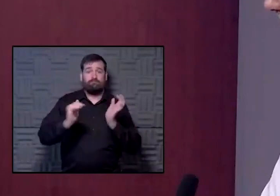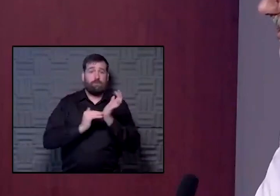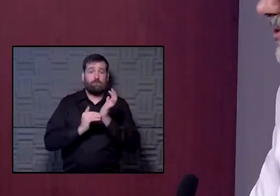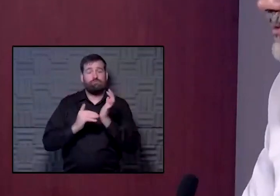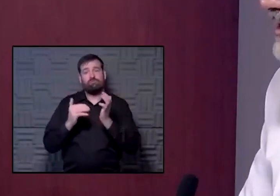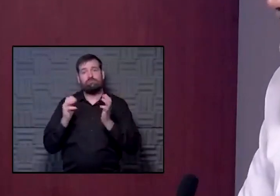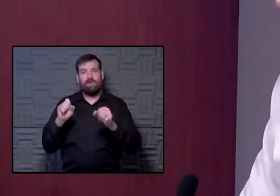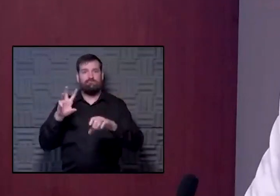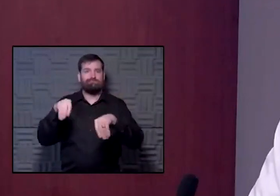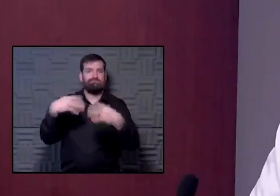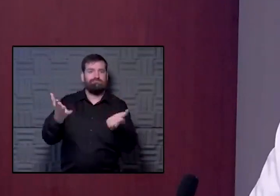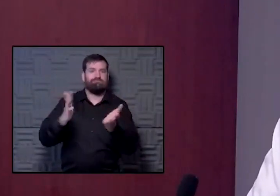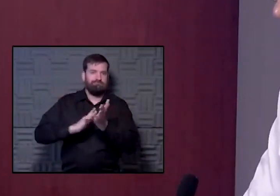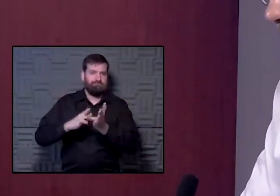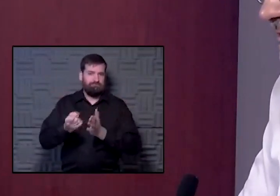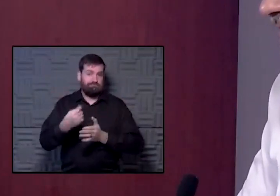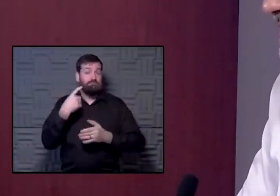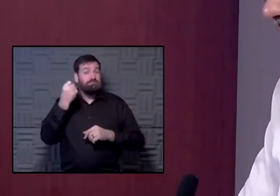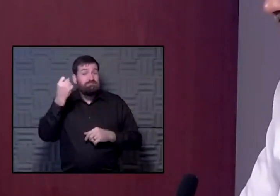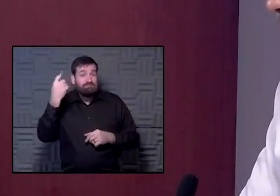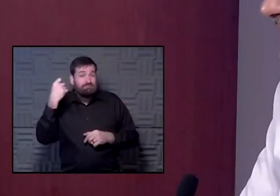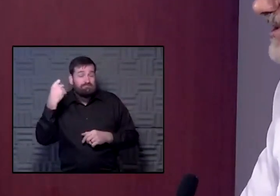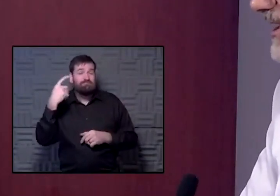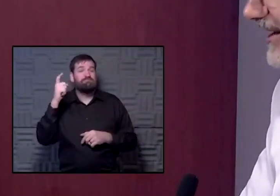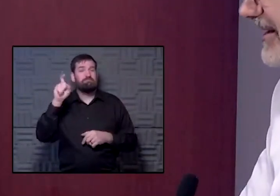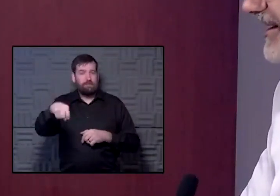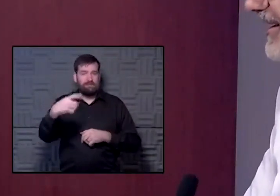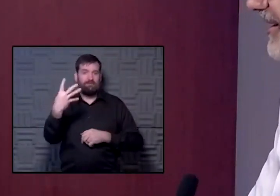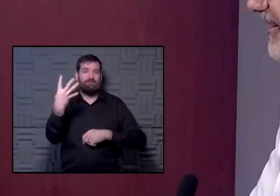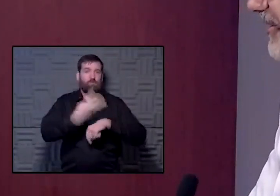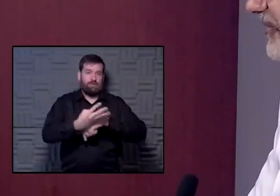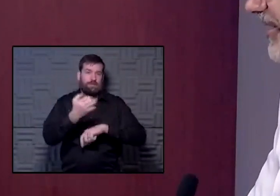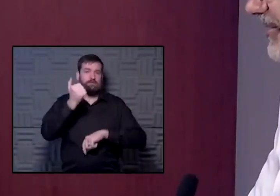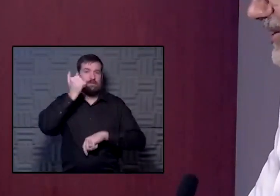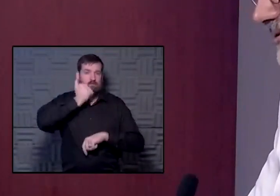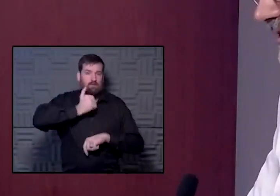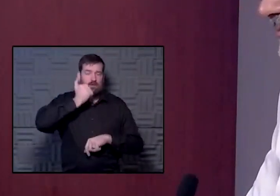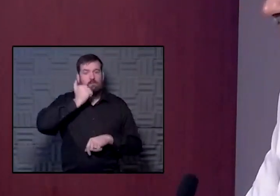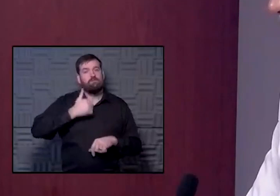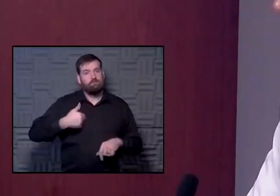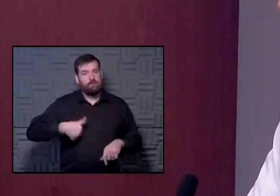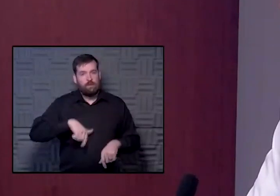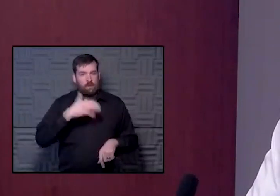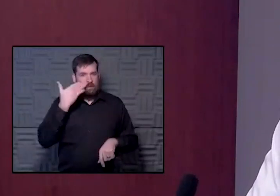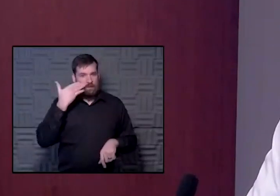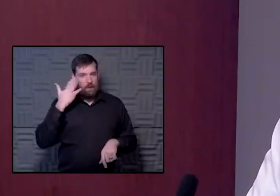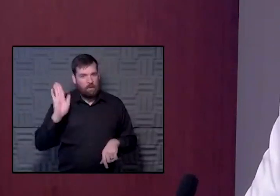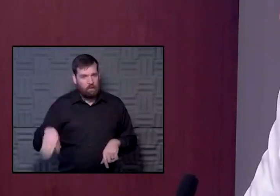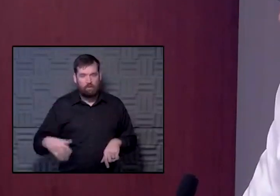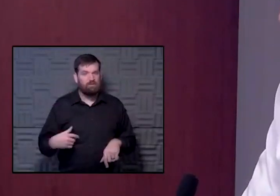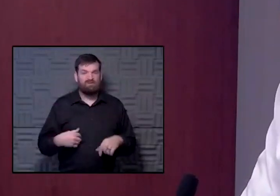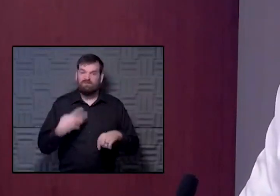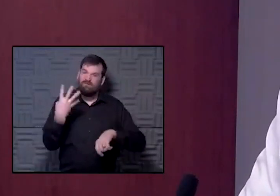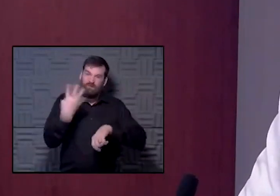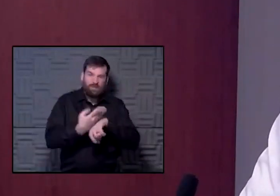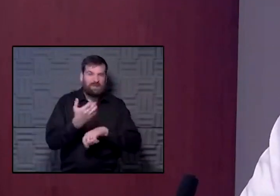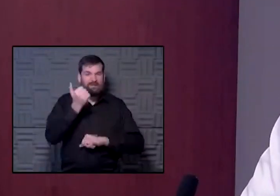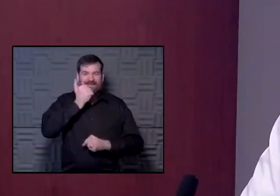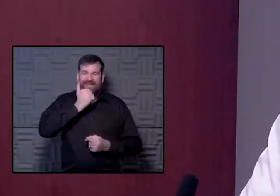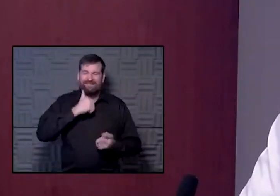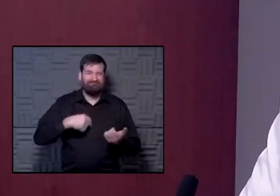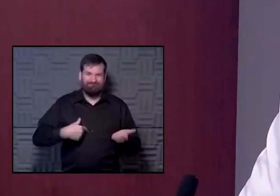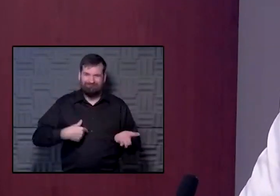prescribe you an oral pill. Now, this pill you do have to take 4 times a day, and we all know that we're not very good at taking anything 4 times a day,